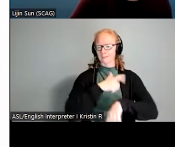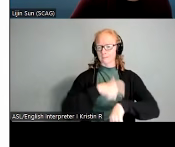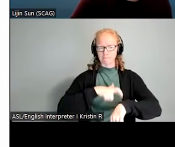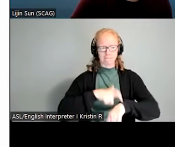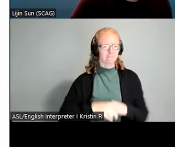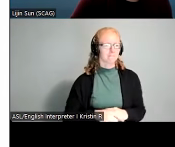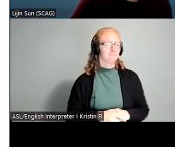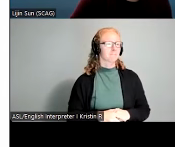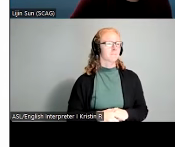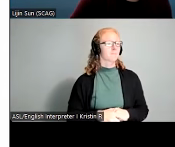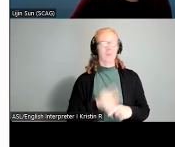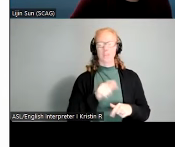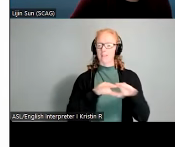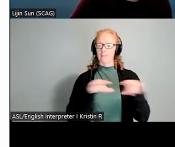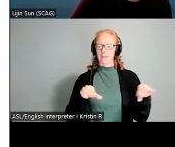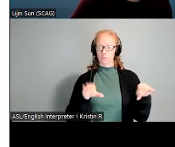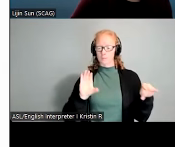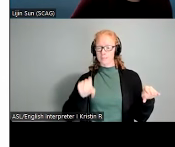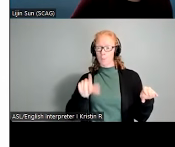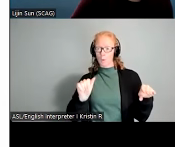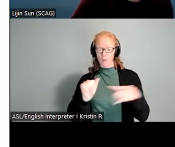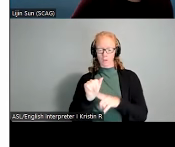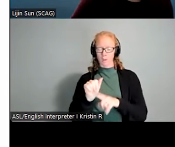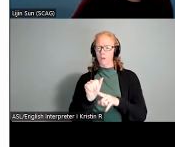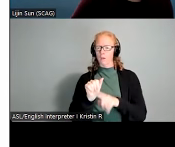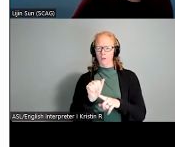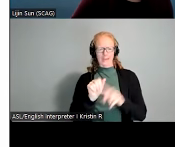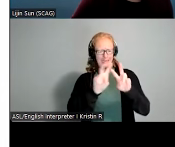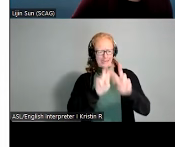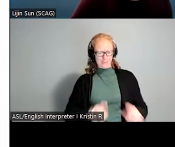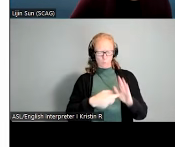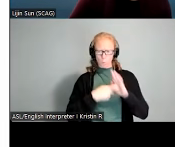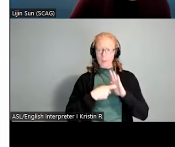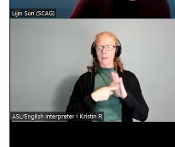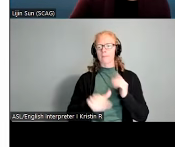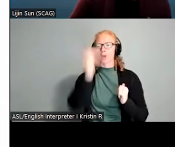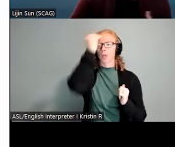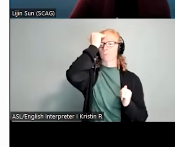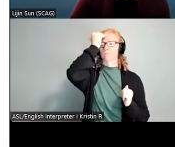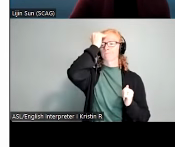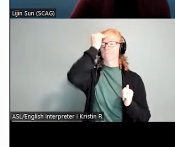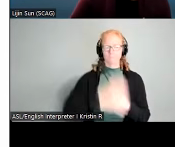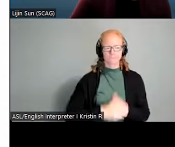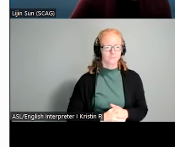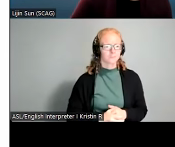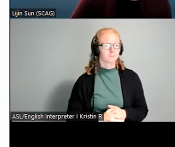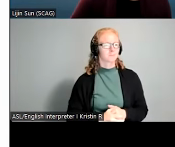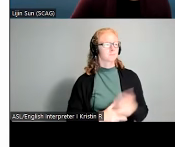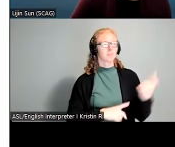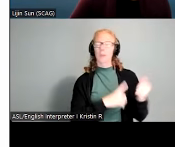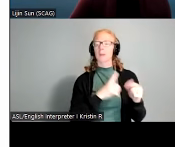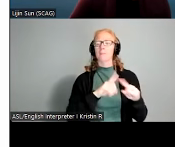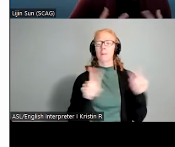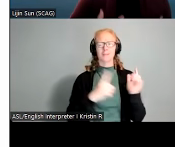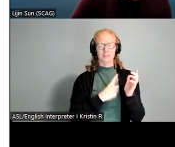what level of CEQA analysis a project or action is needed. But sometimes this question is not that